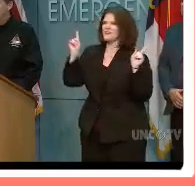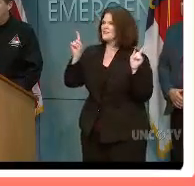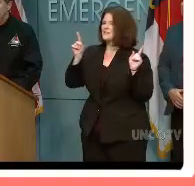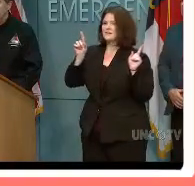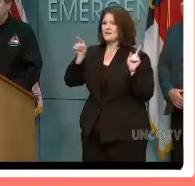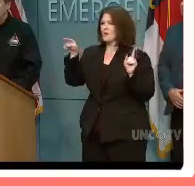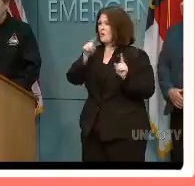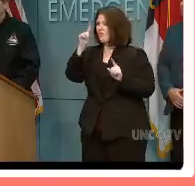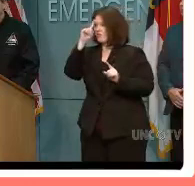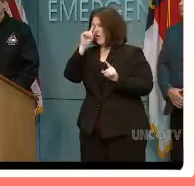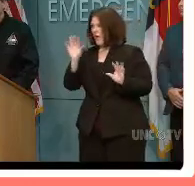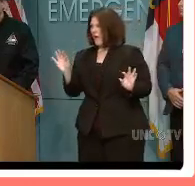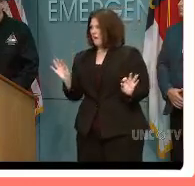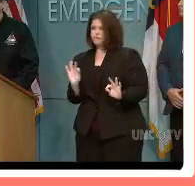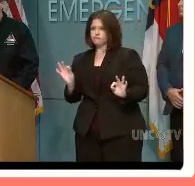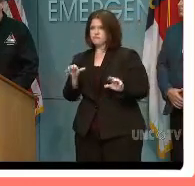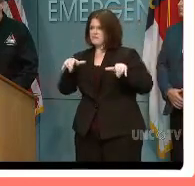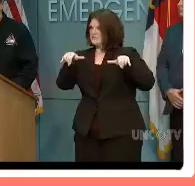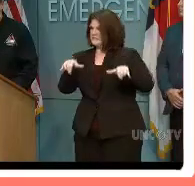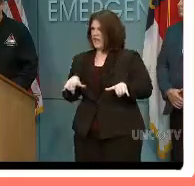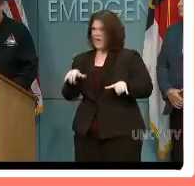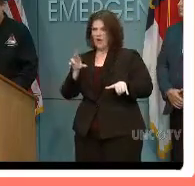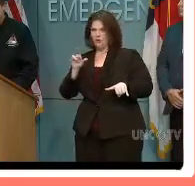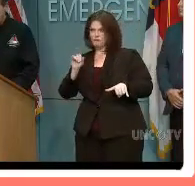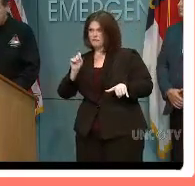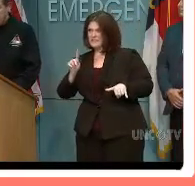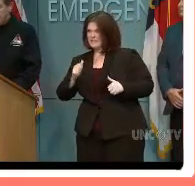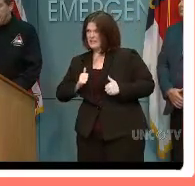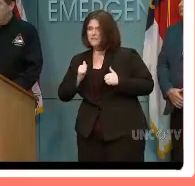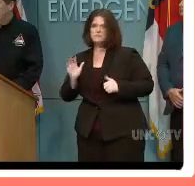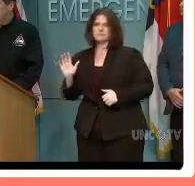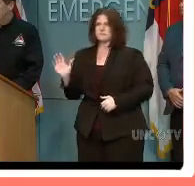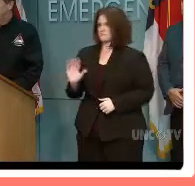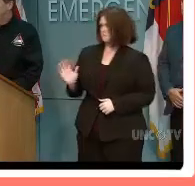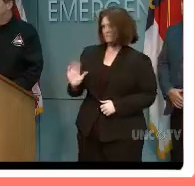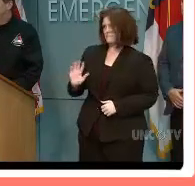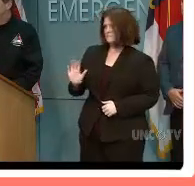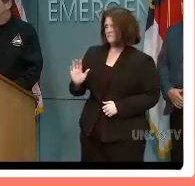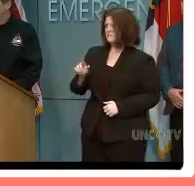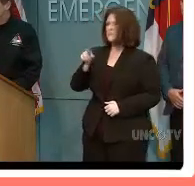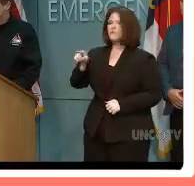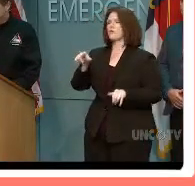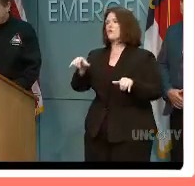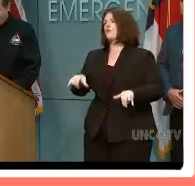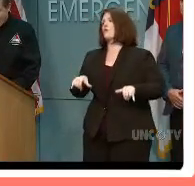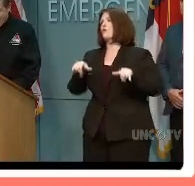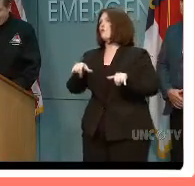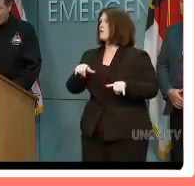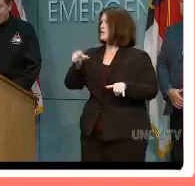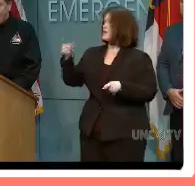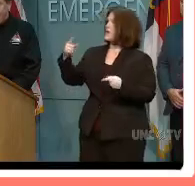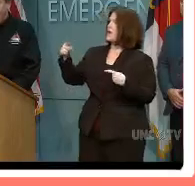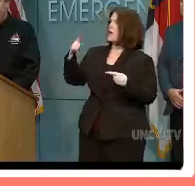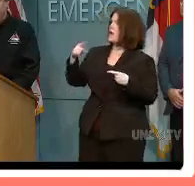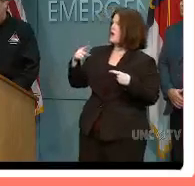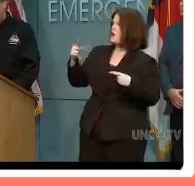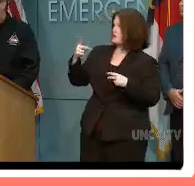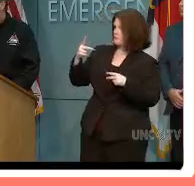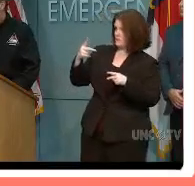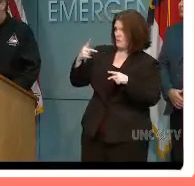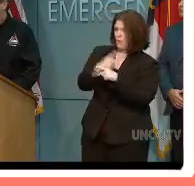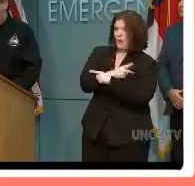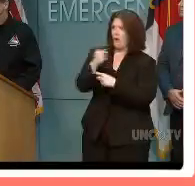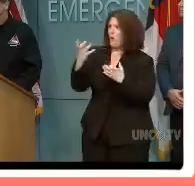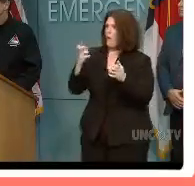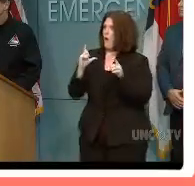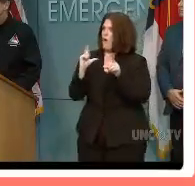your life on riding out a monster. If you wait until conditions get bad, it may be